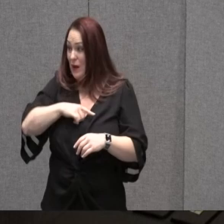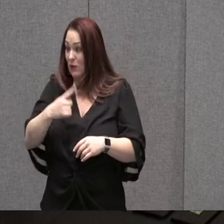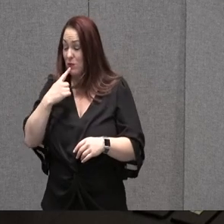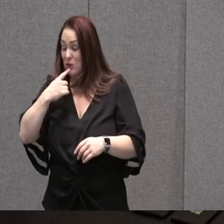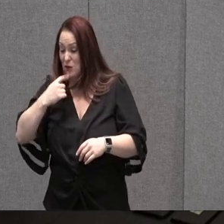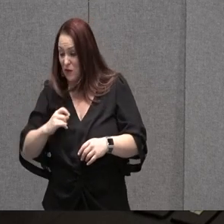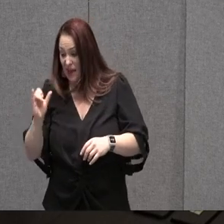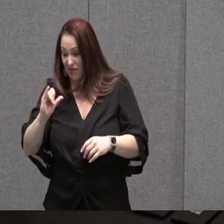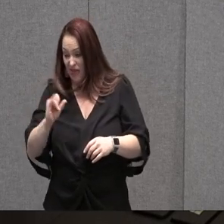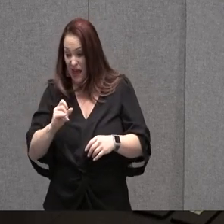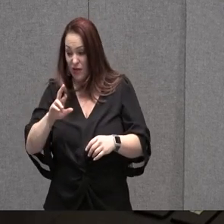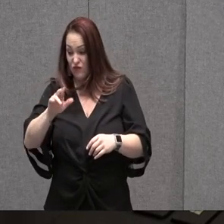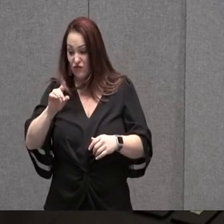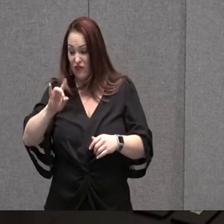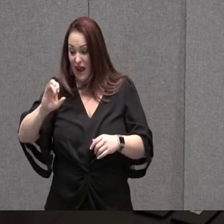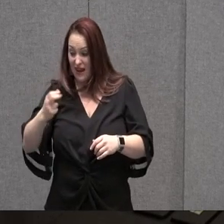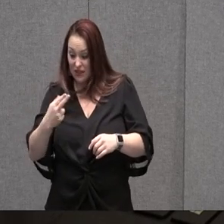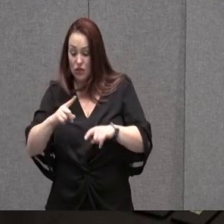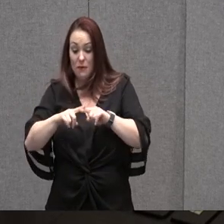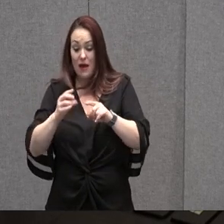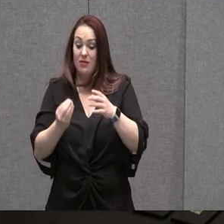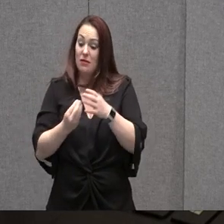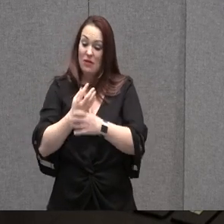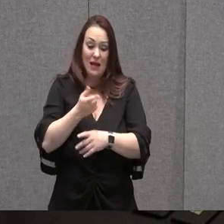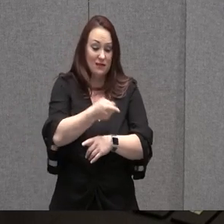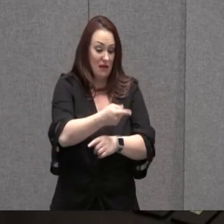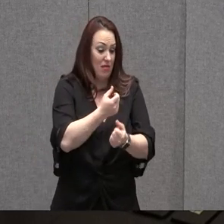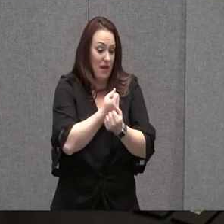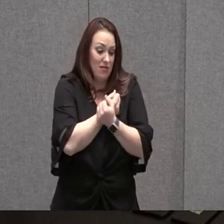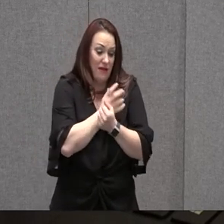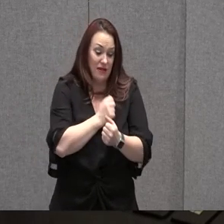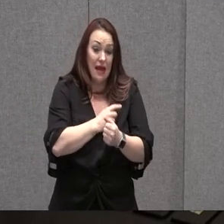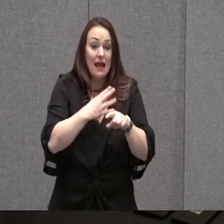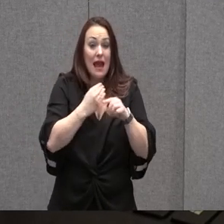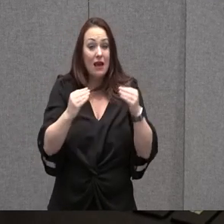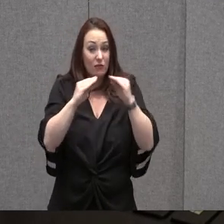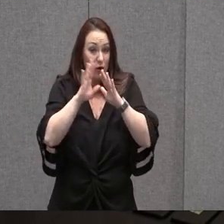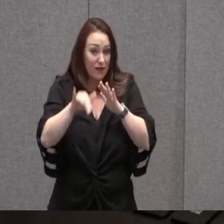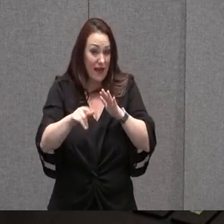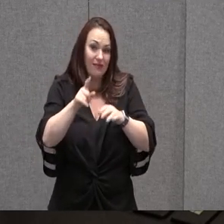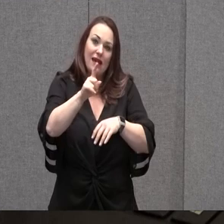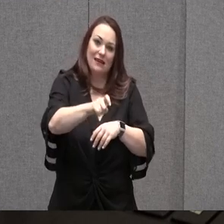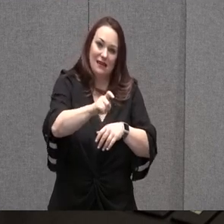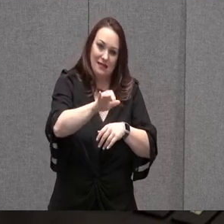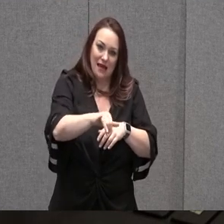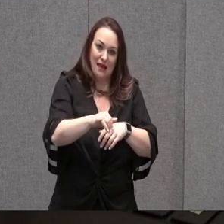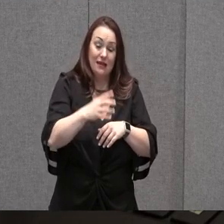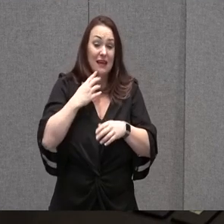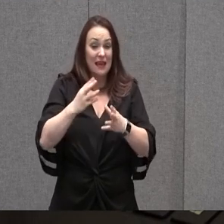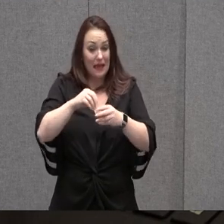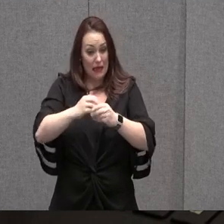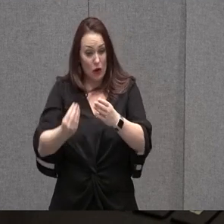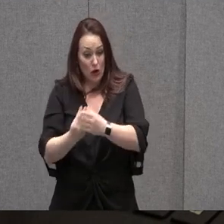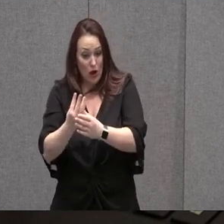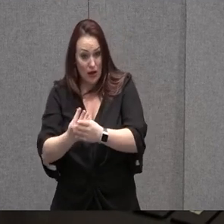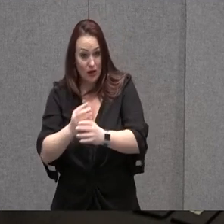just love it. More than that, they need it. In the garden, there is no life without light.